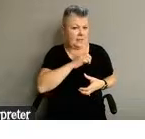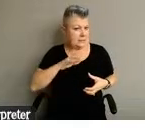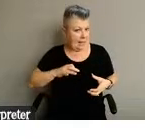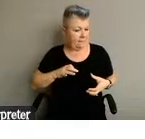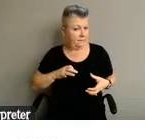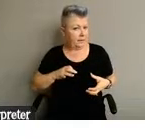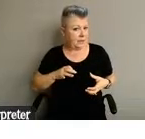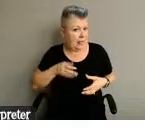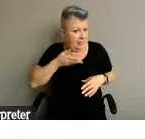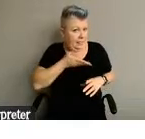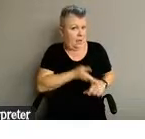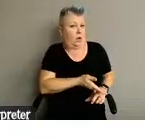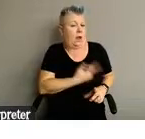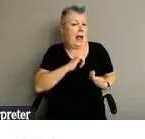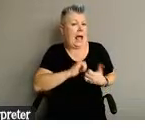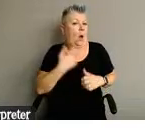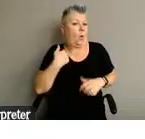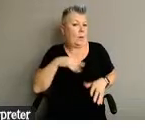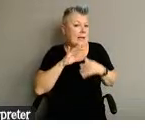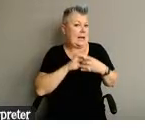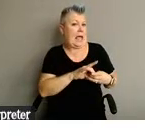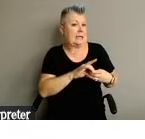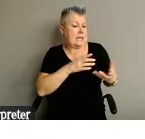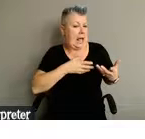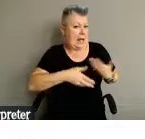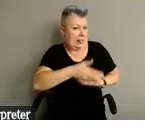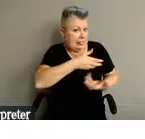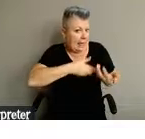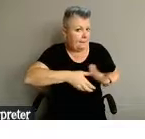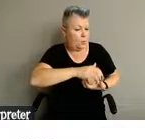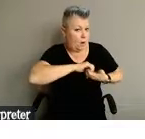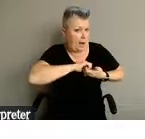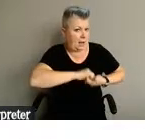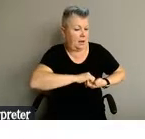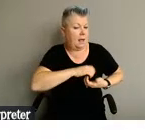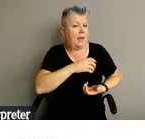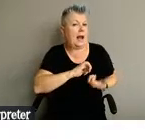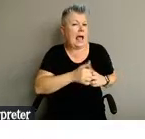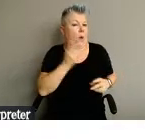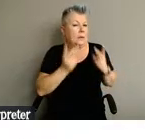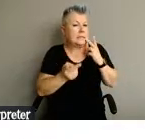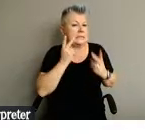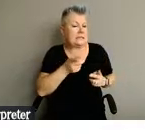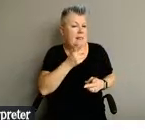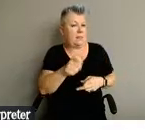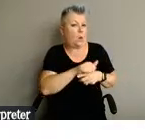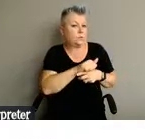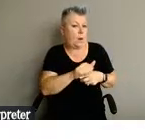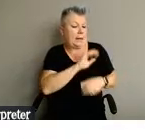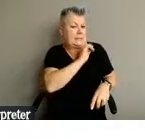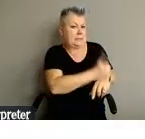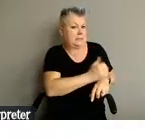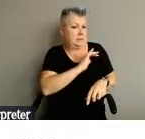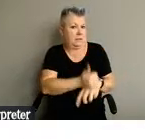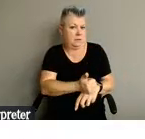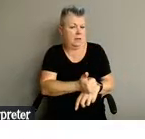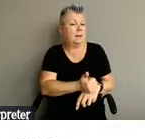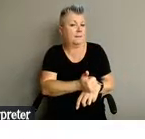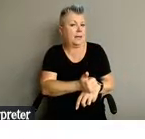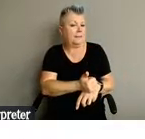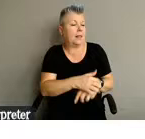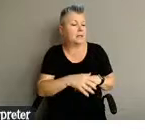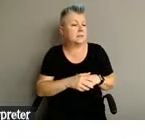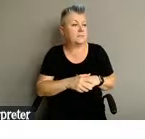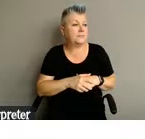both connect and collaborate, and how we both see those practices in place. Yeah, because if I'm from that district, I want as much help as I can